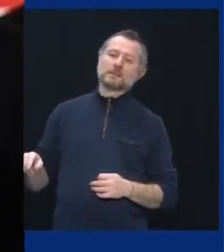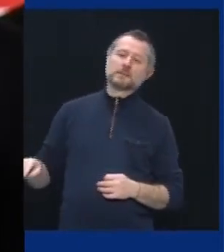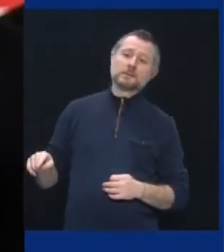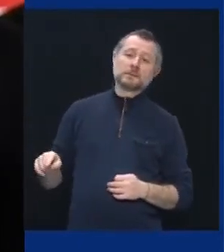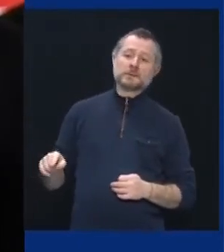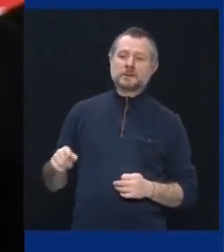bold,